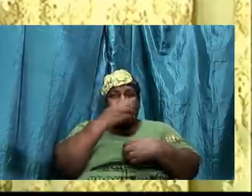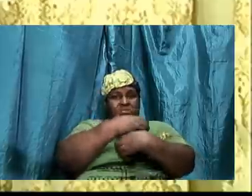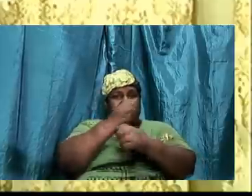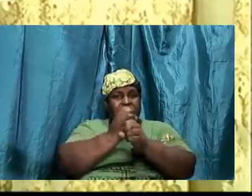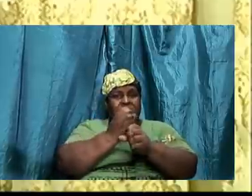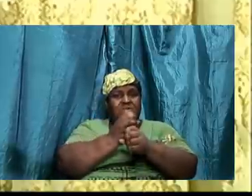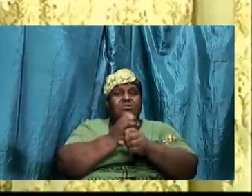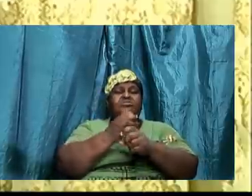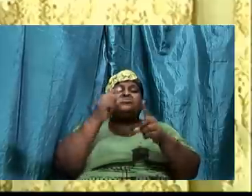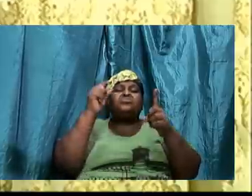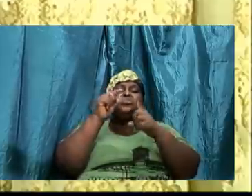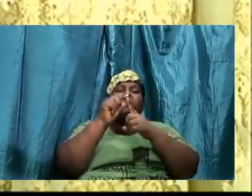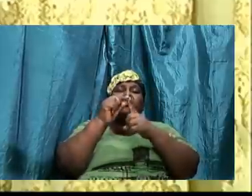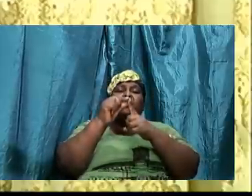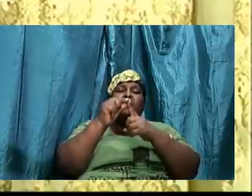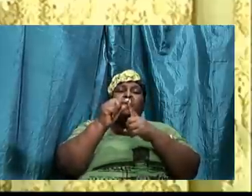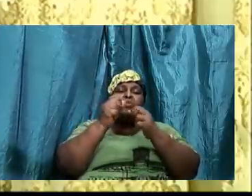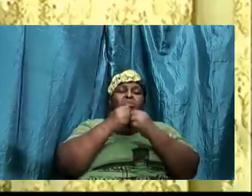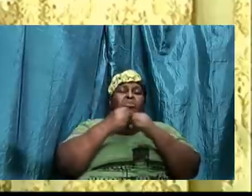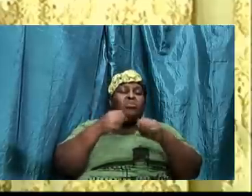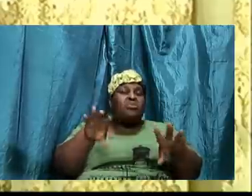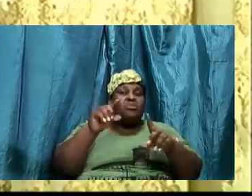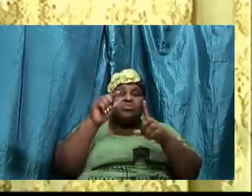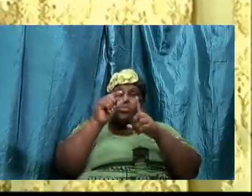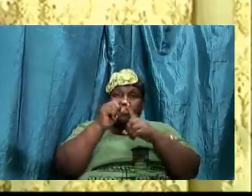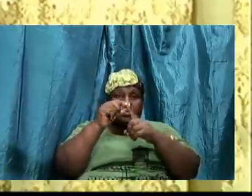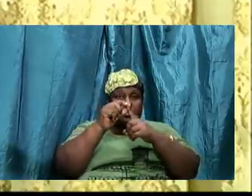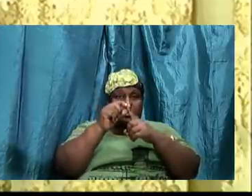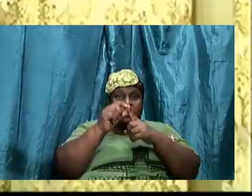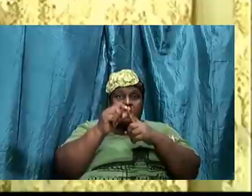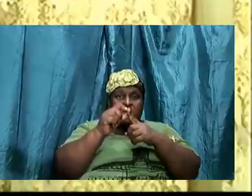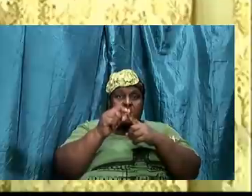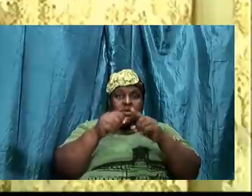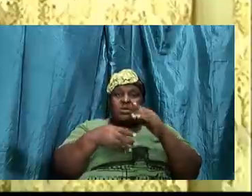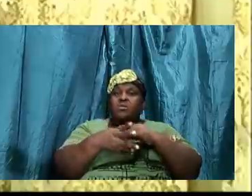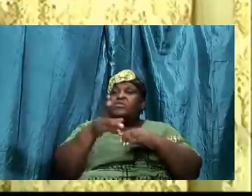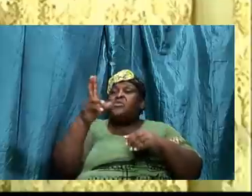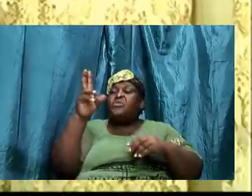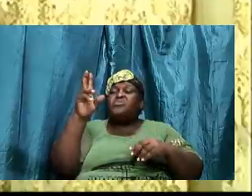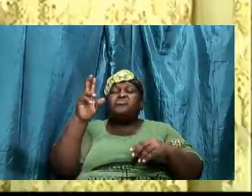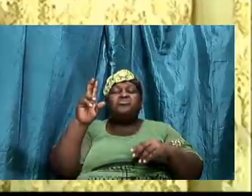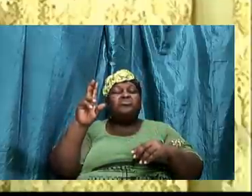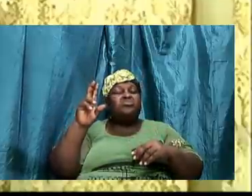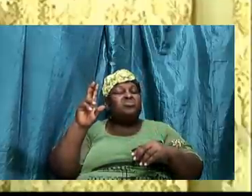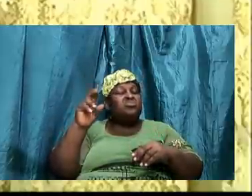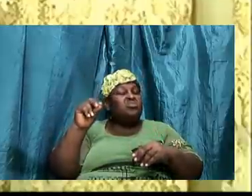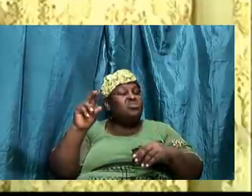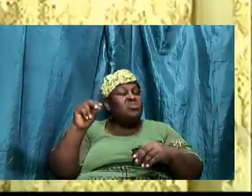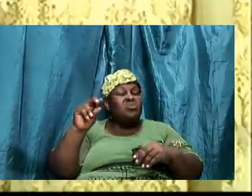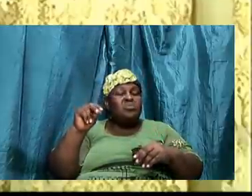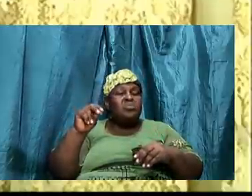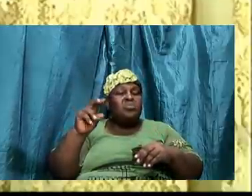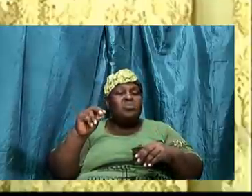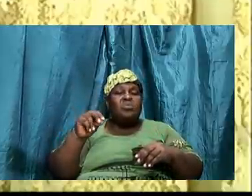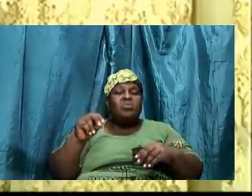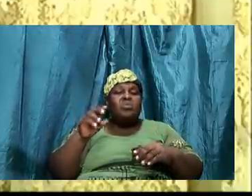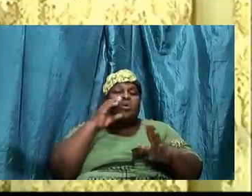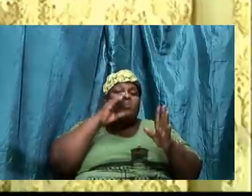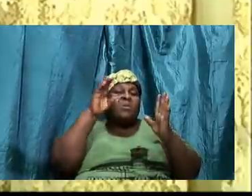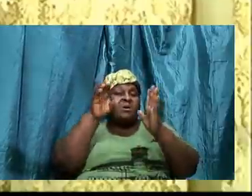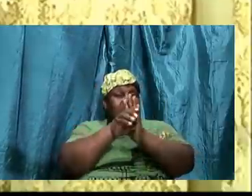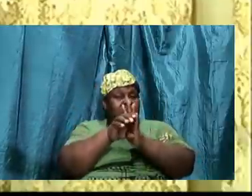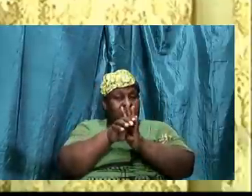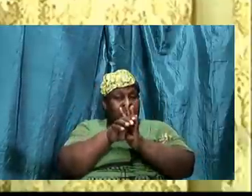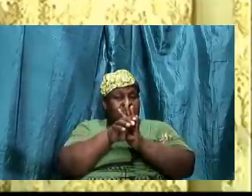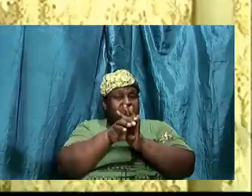words. Without the words, there was no execution. There was no command